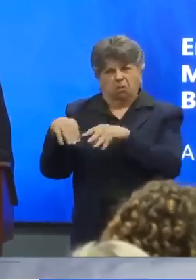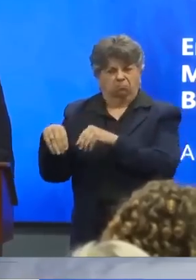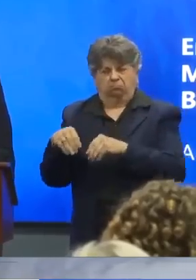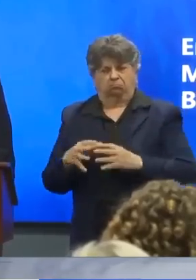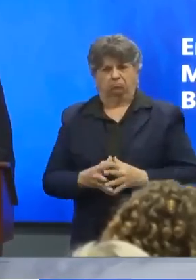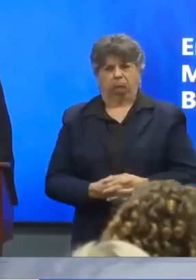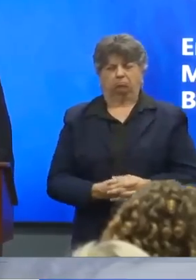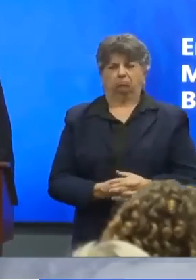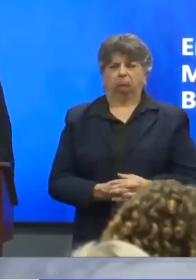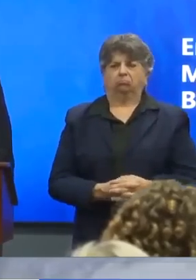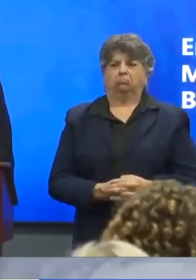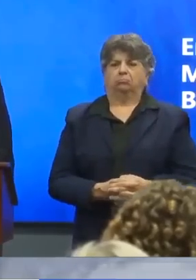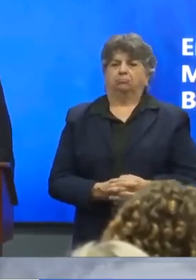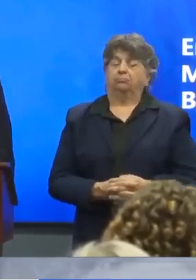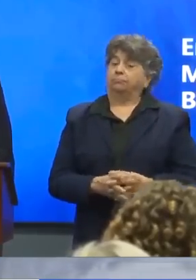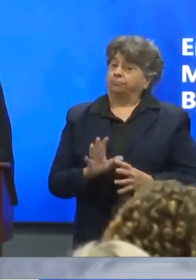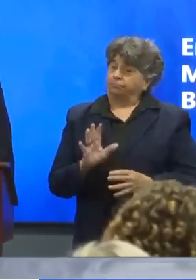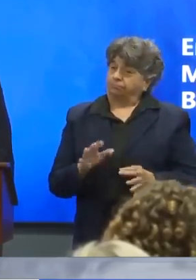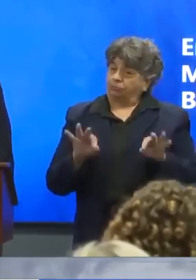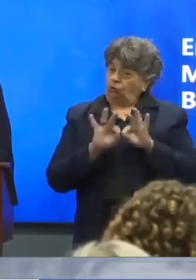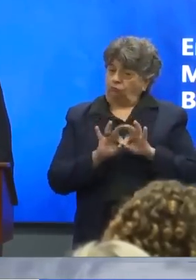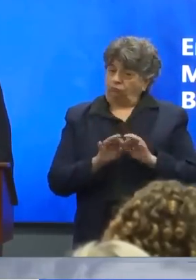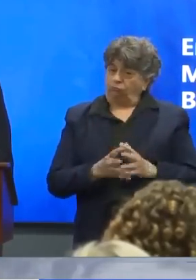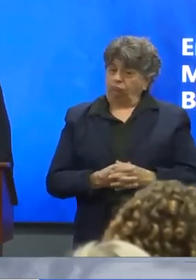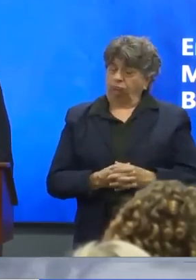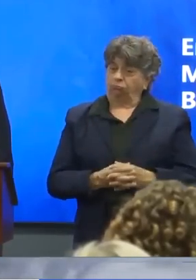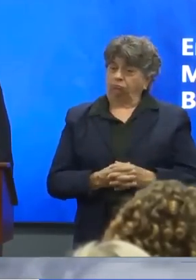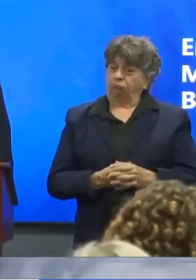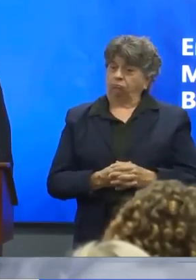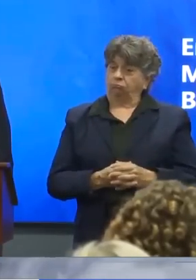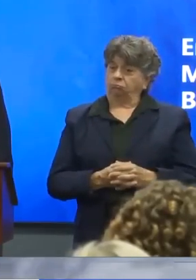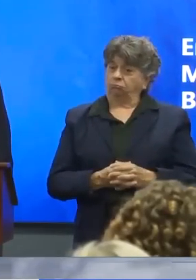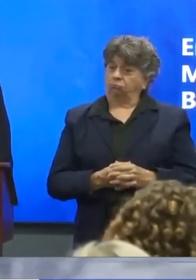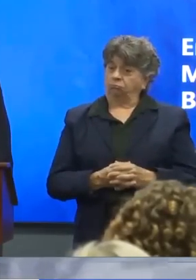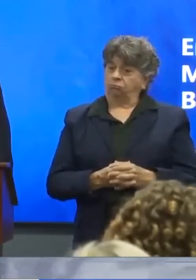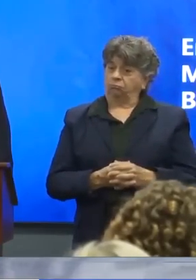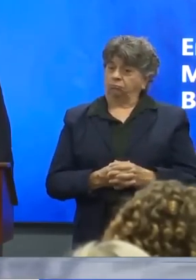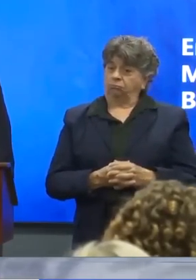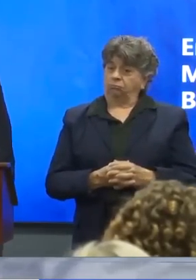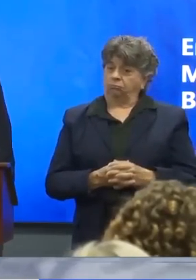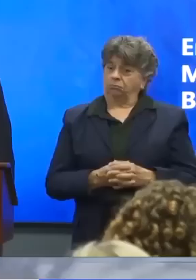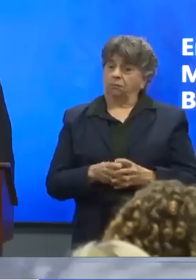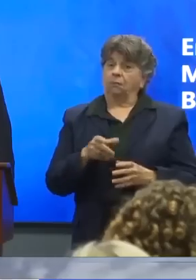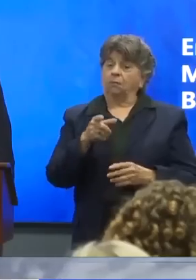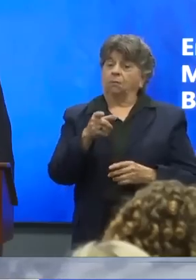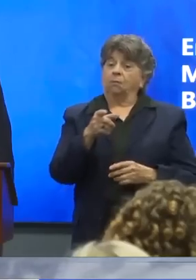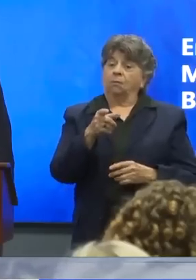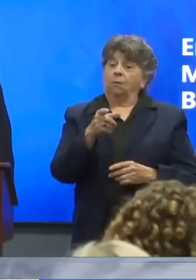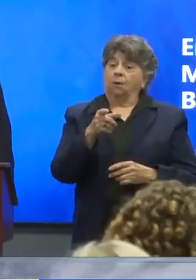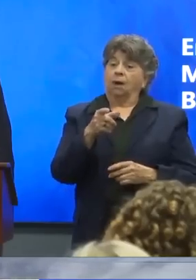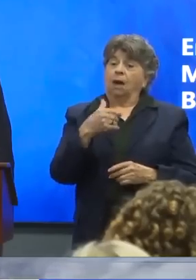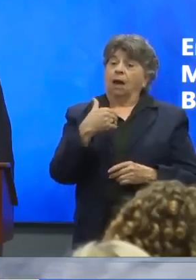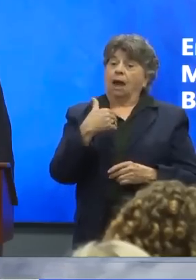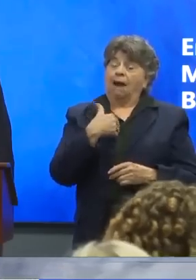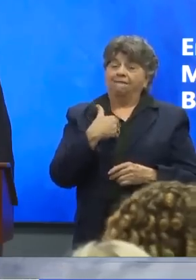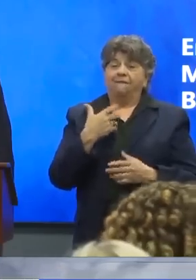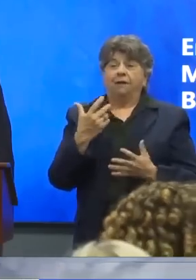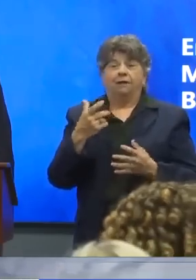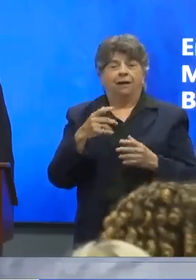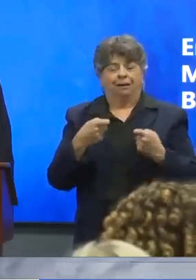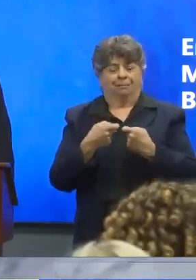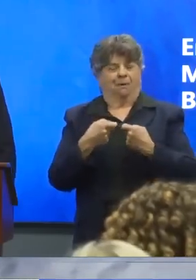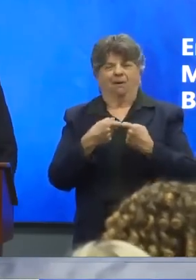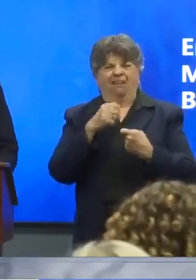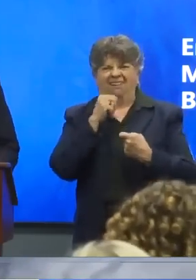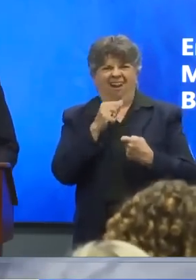that if you have municipal electrical outfits, co-ops, make sure that they're willing to accept